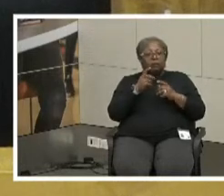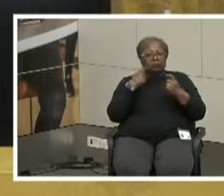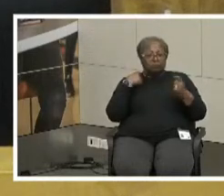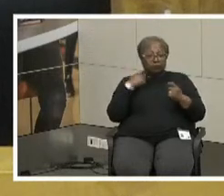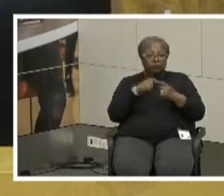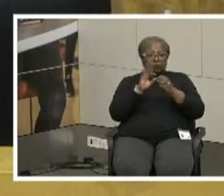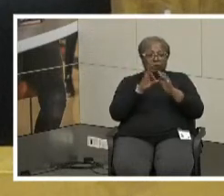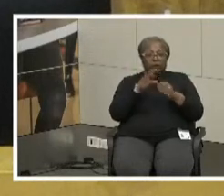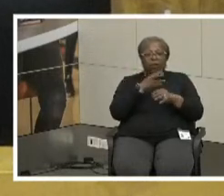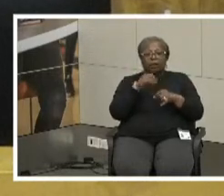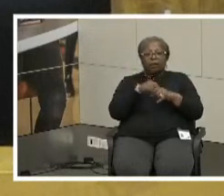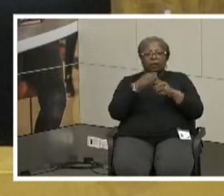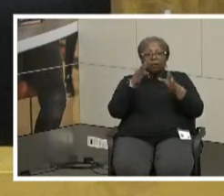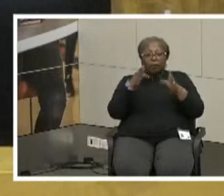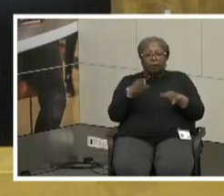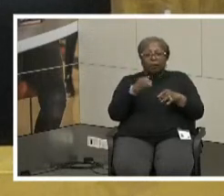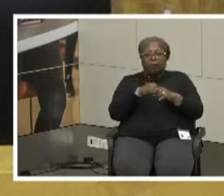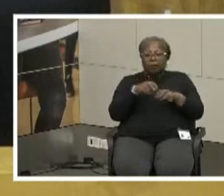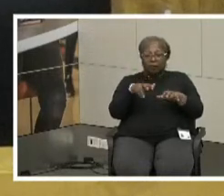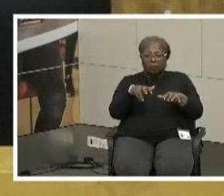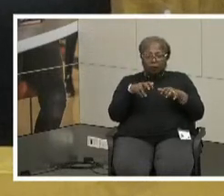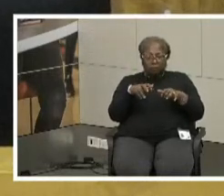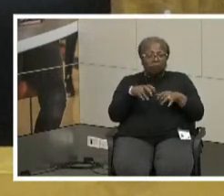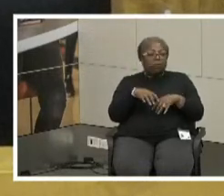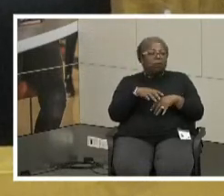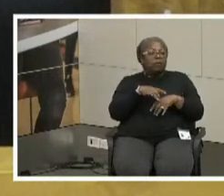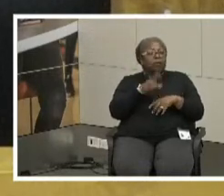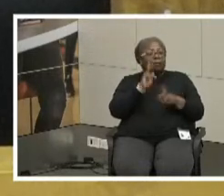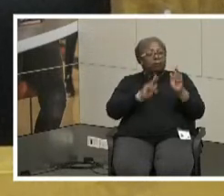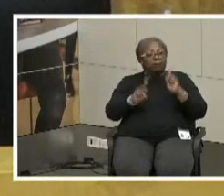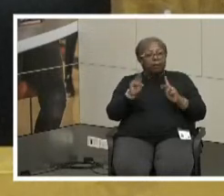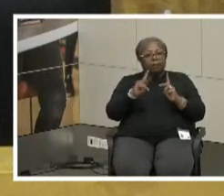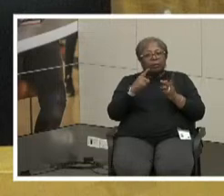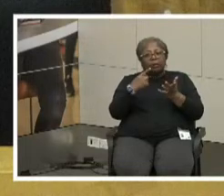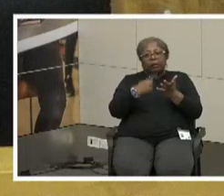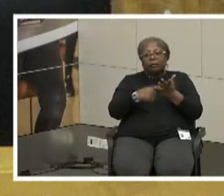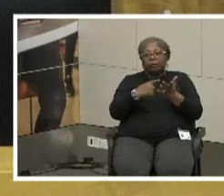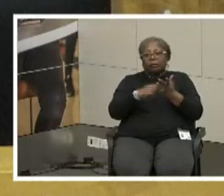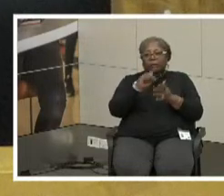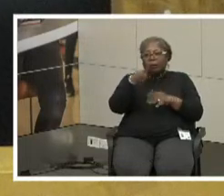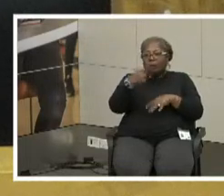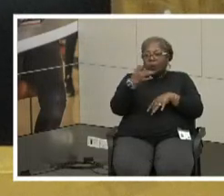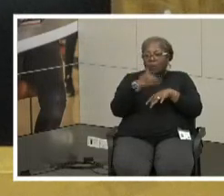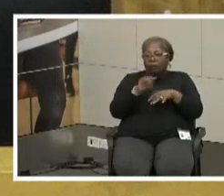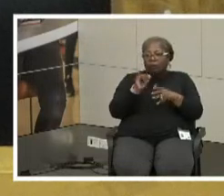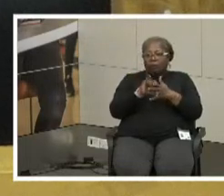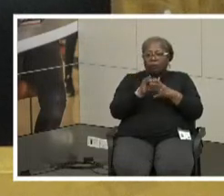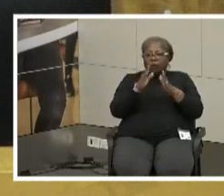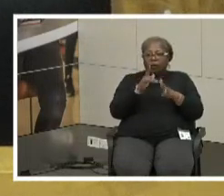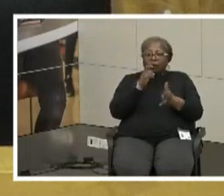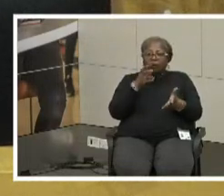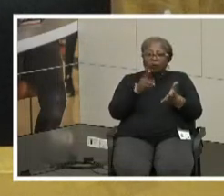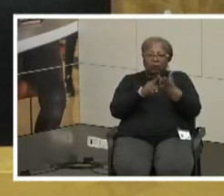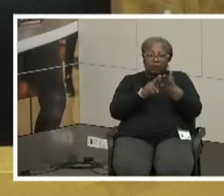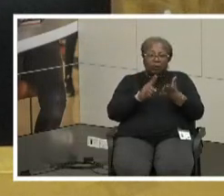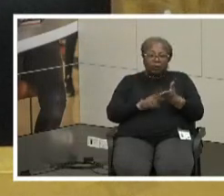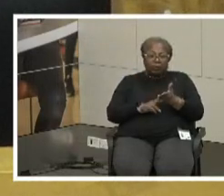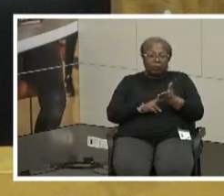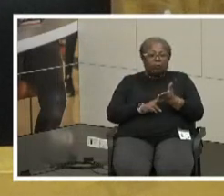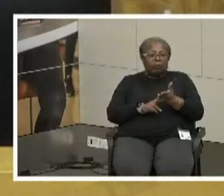available in person in the auditorium public comment during school board meetings will only available to those persons who have signed up to